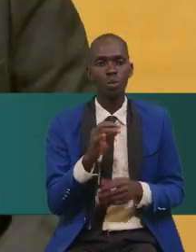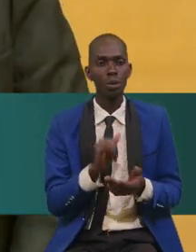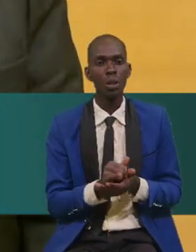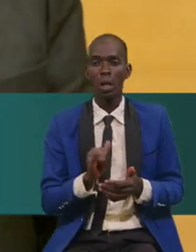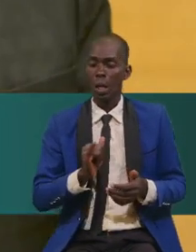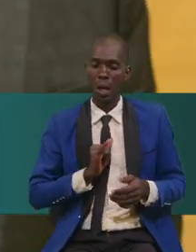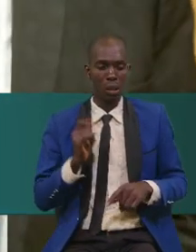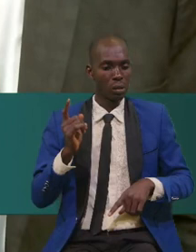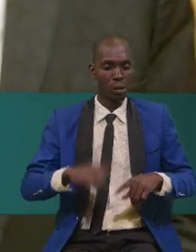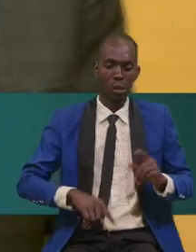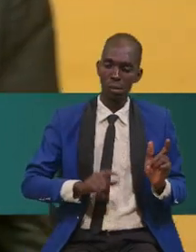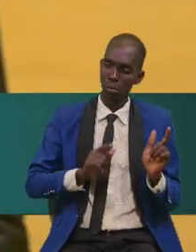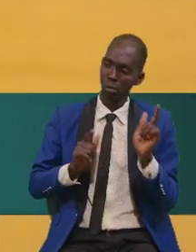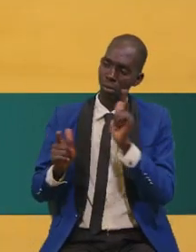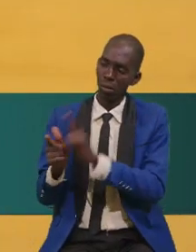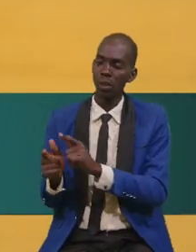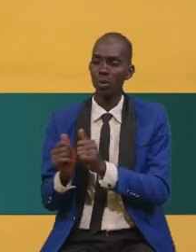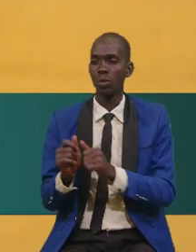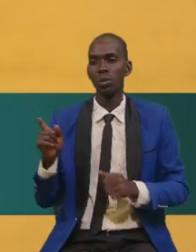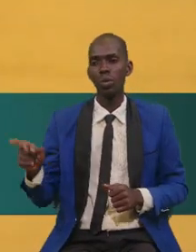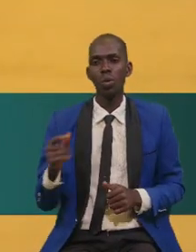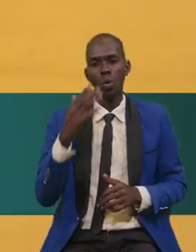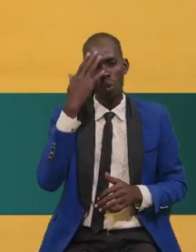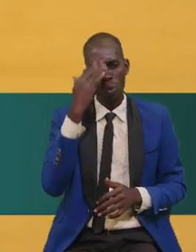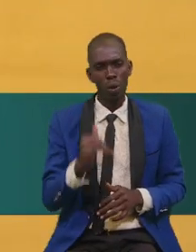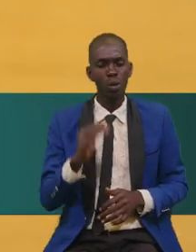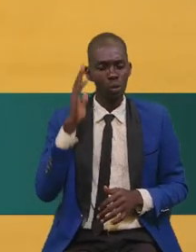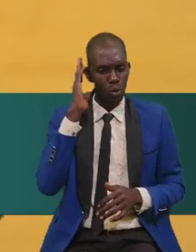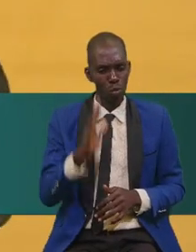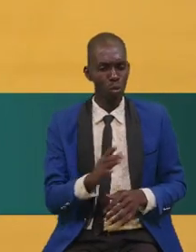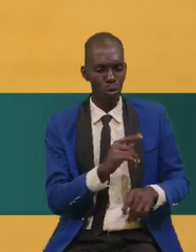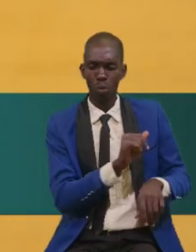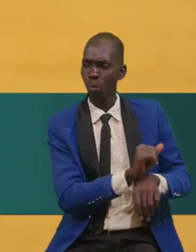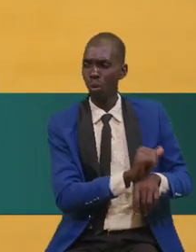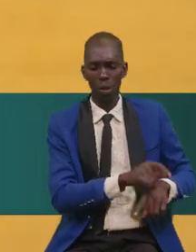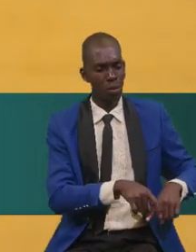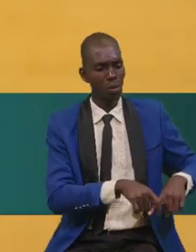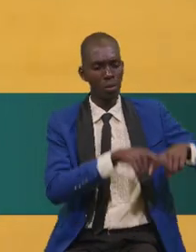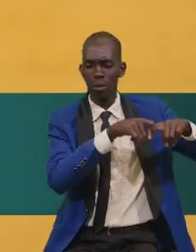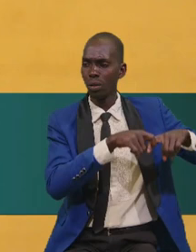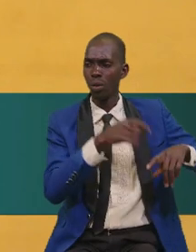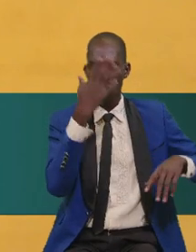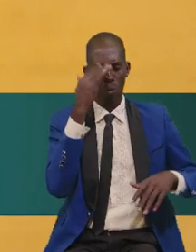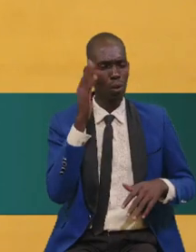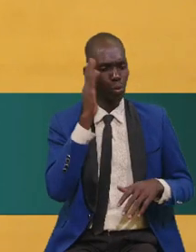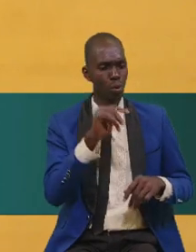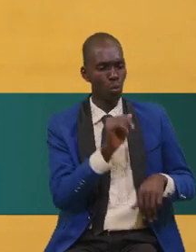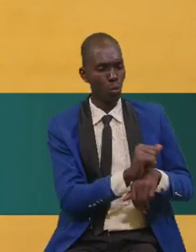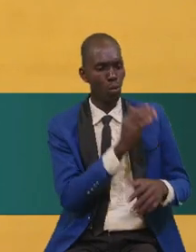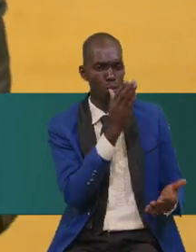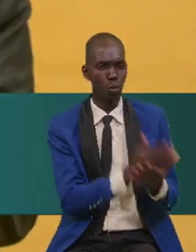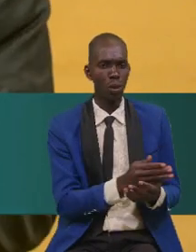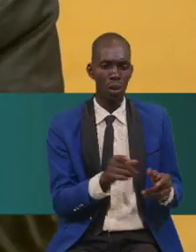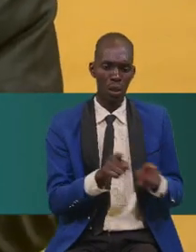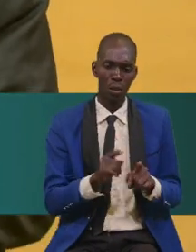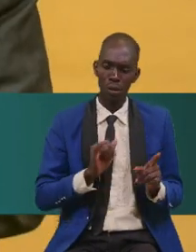you. Why should the work cease whilst I leave it and come down unto you? Look